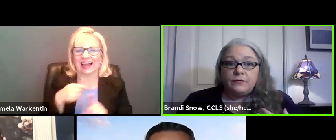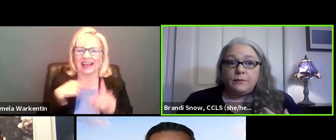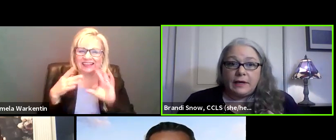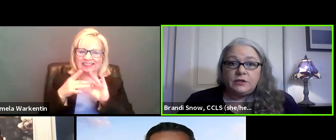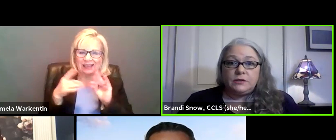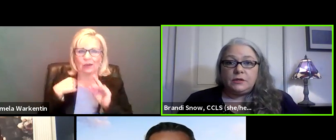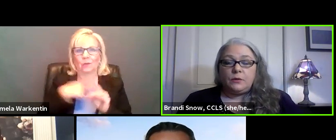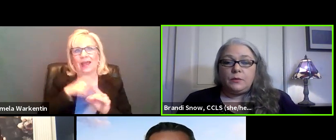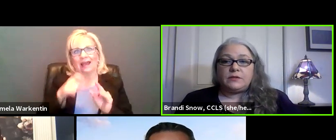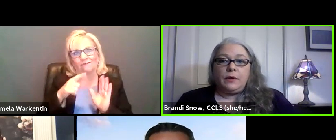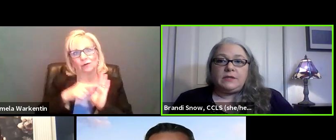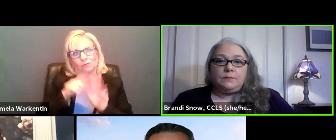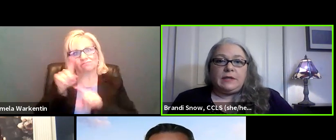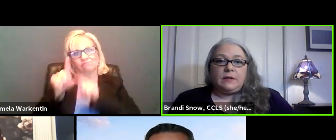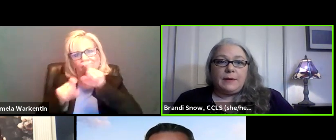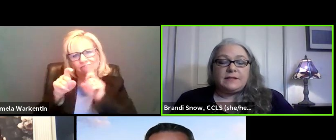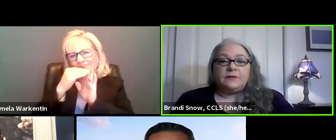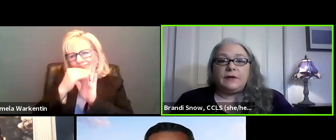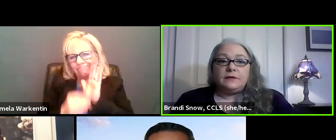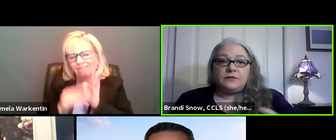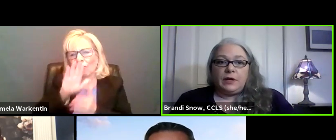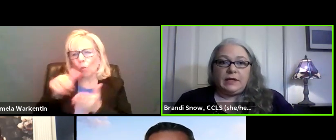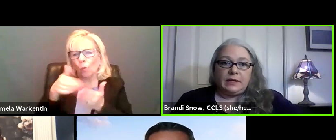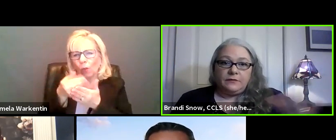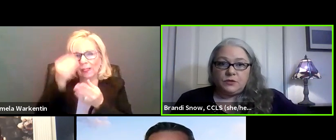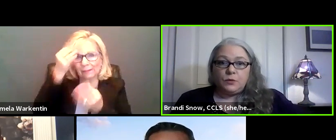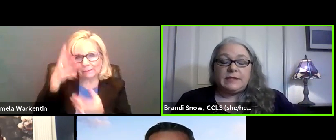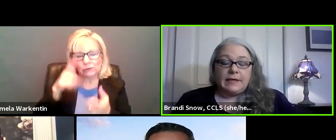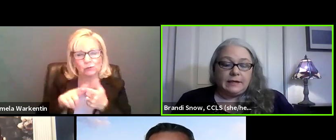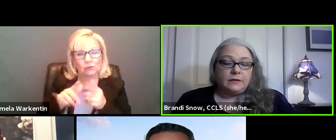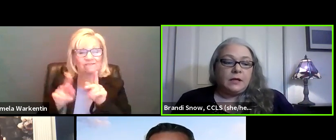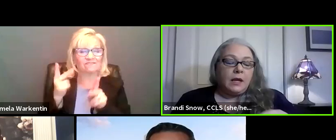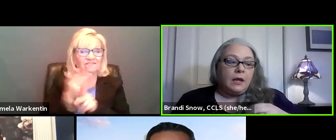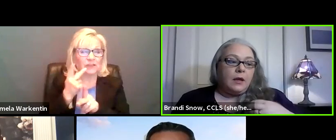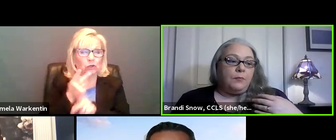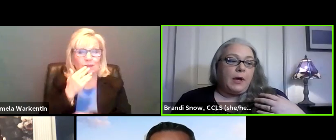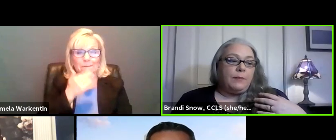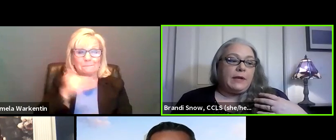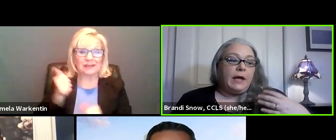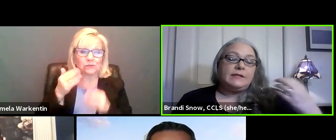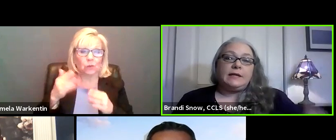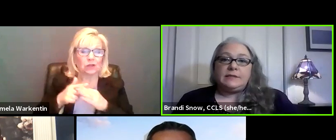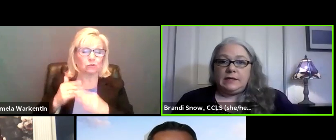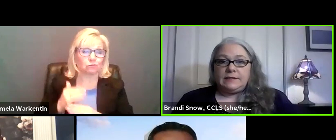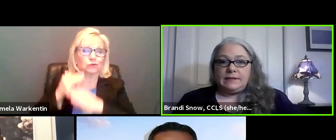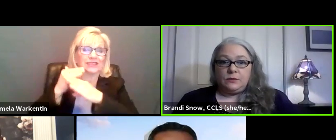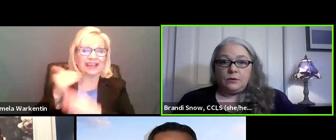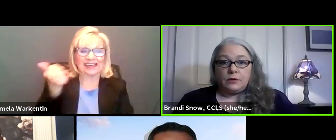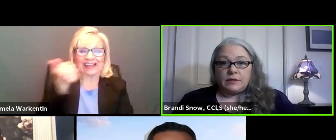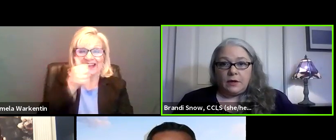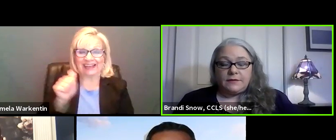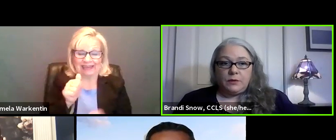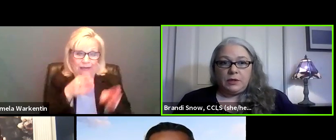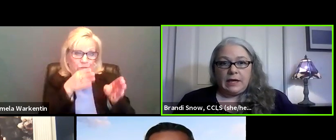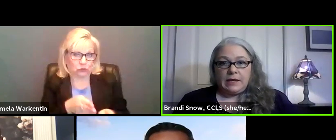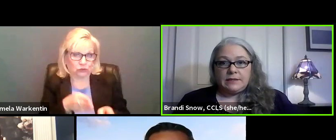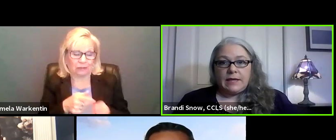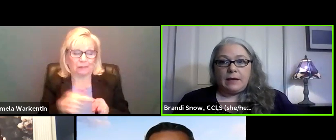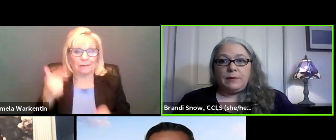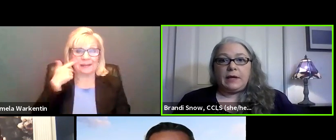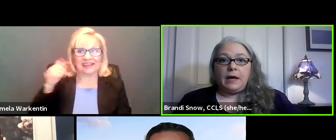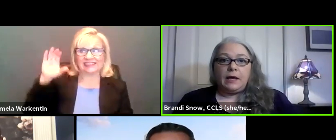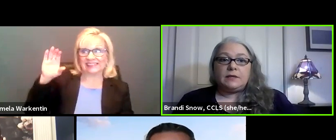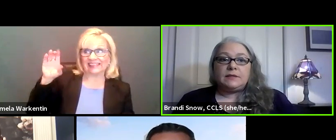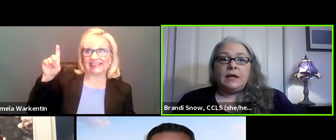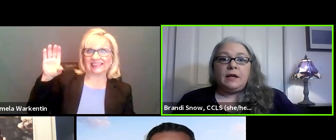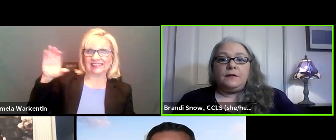a lot of information to know what's going to be the best defense for any individual tenant. But because that CDC order is also in place,